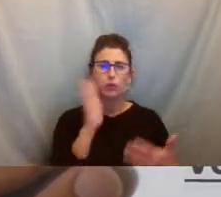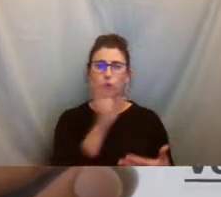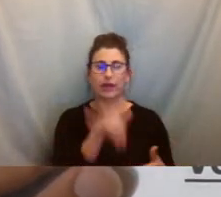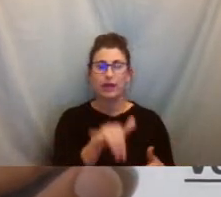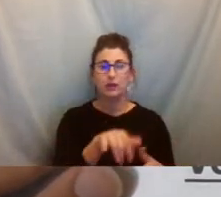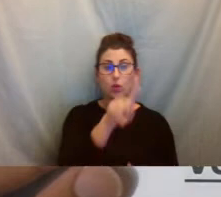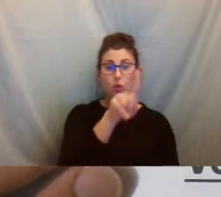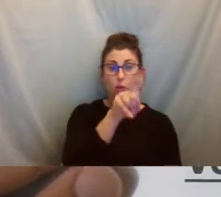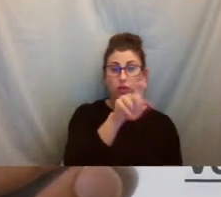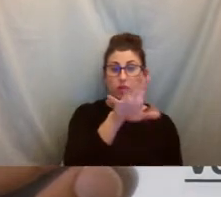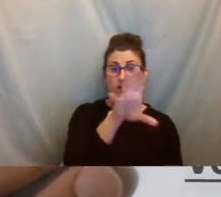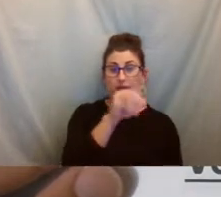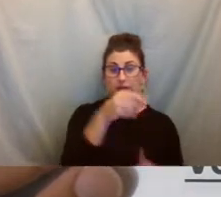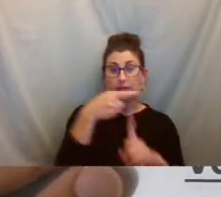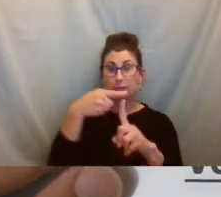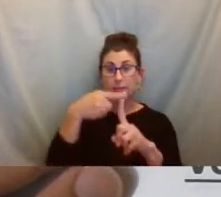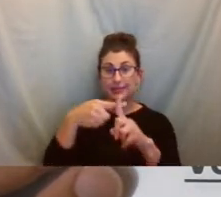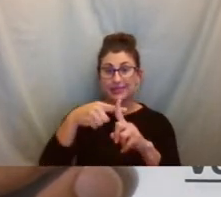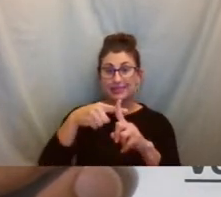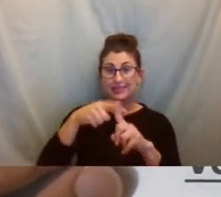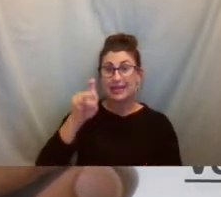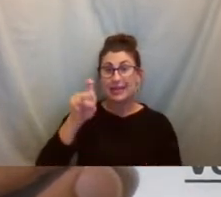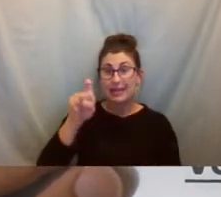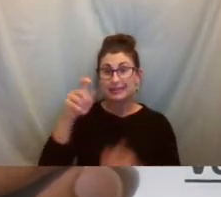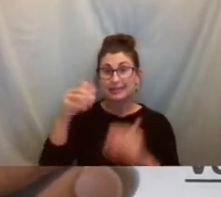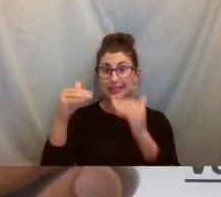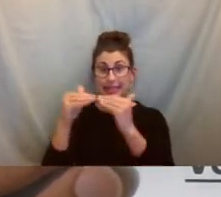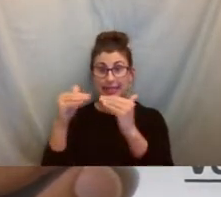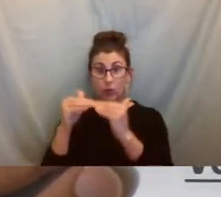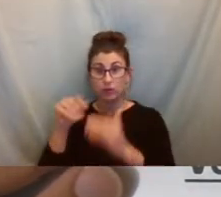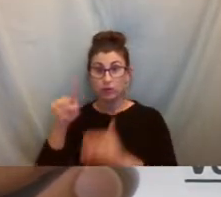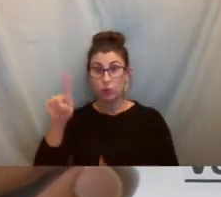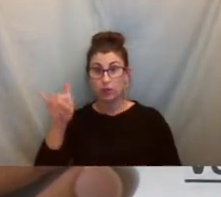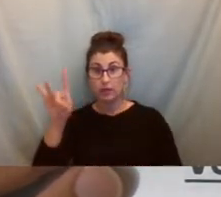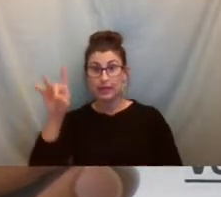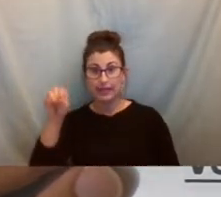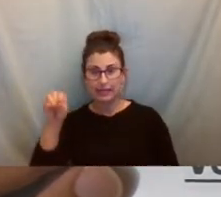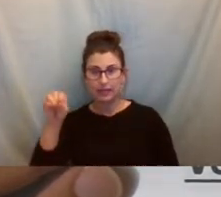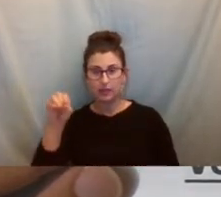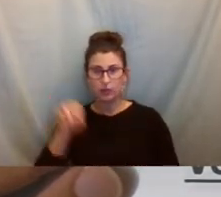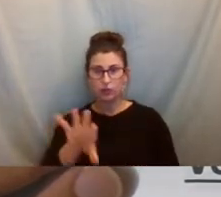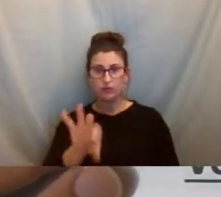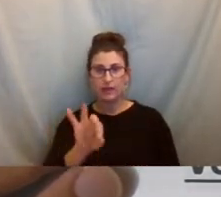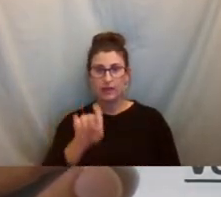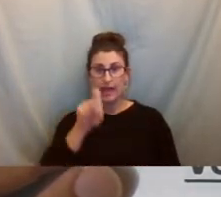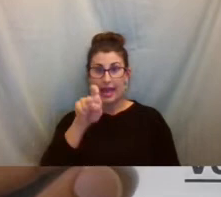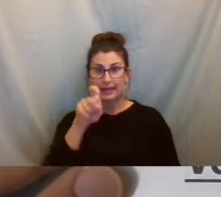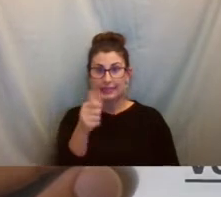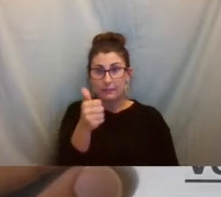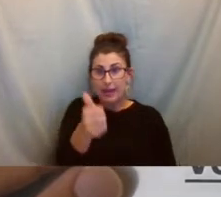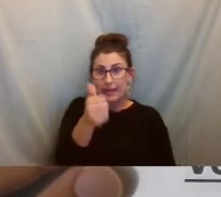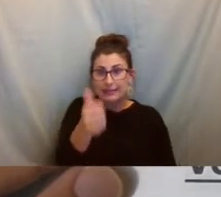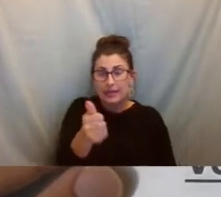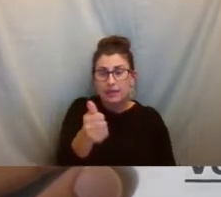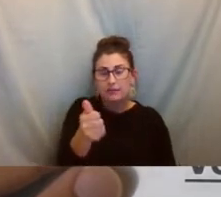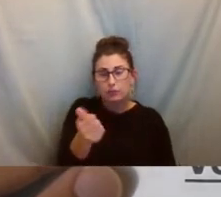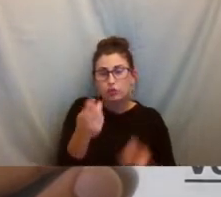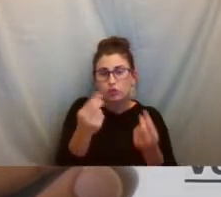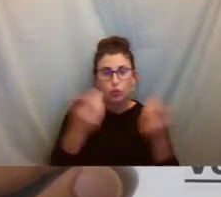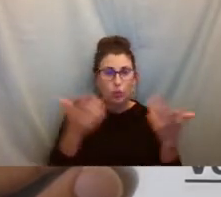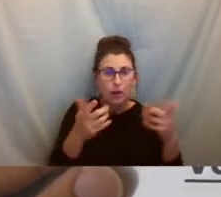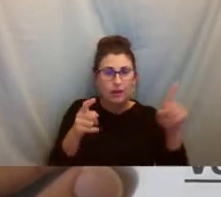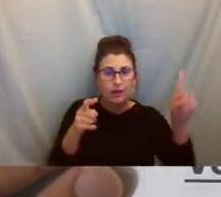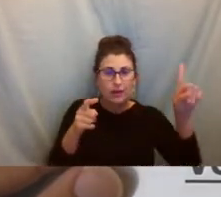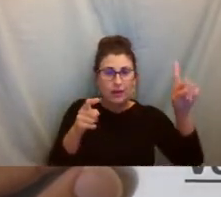it would be 150 plus x equals 180. To get x by itself, you would do 1 minus